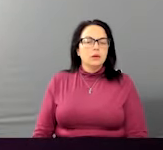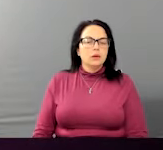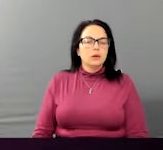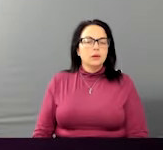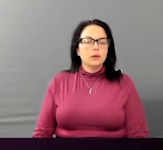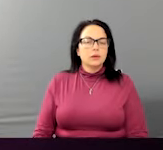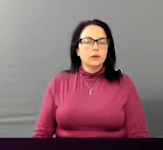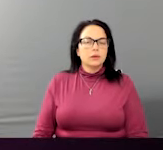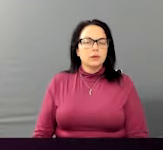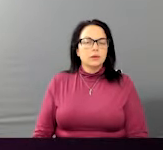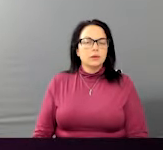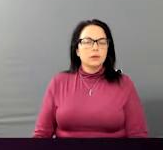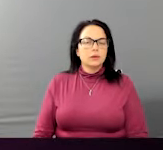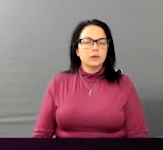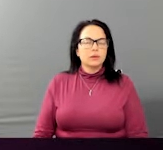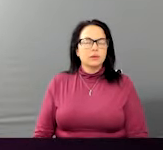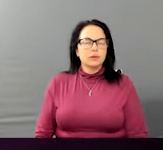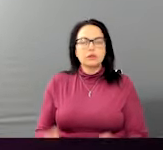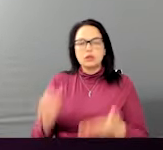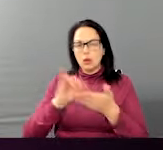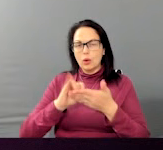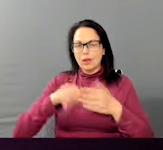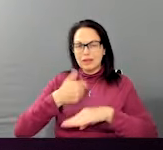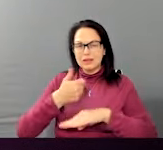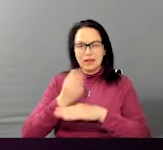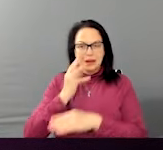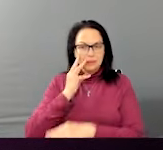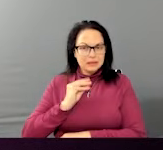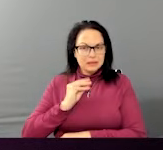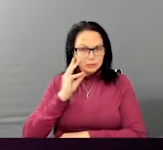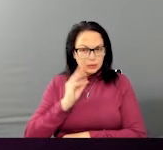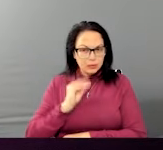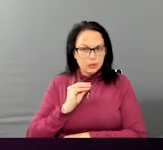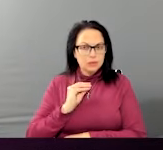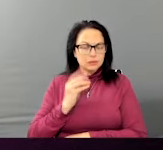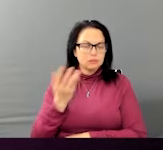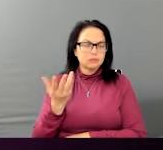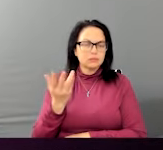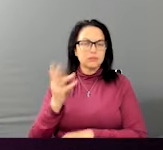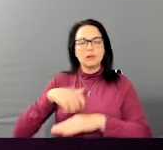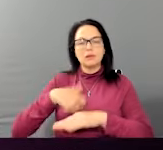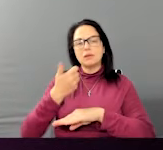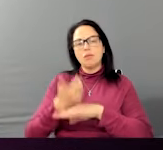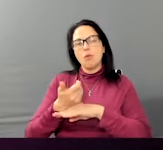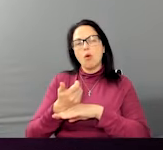So that setup experience is deployed to